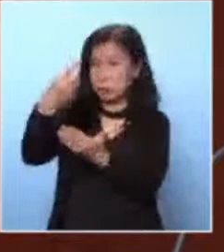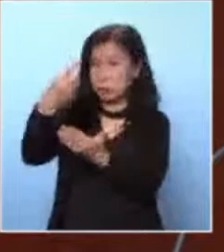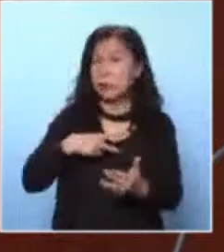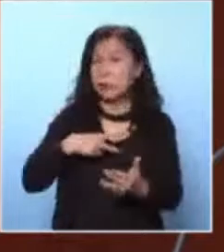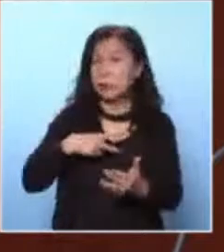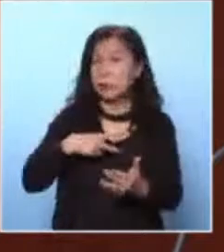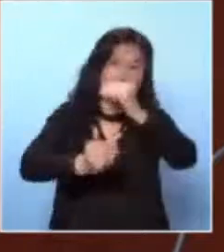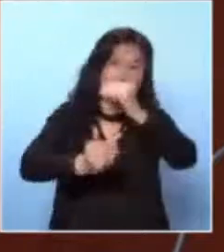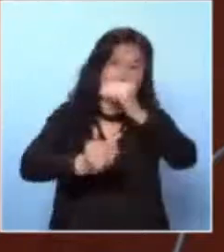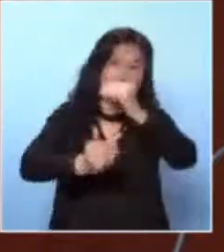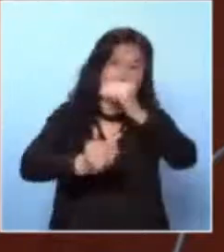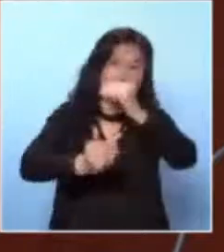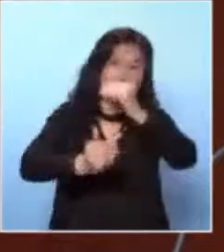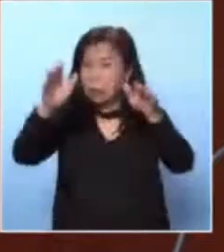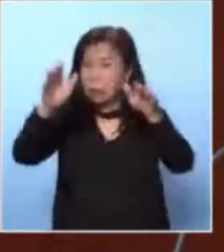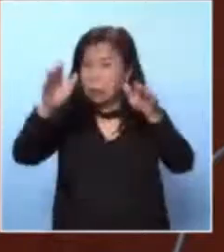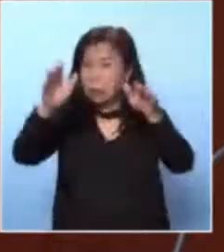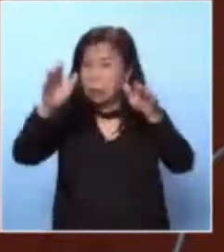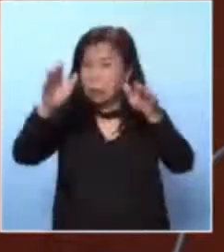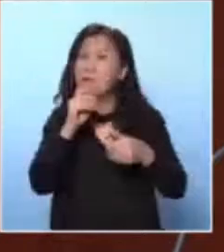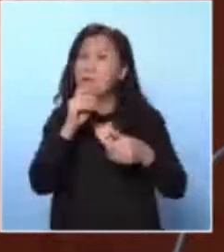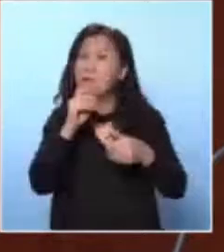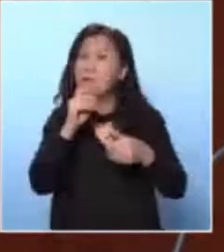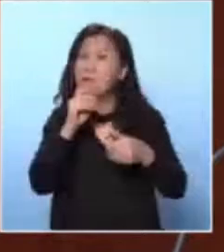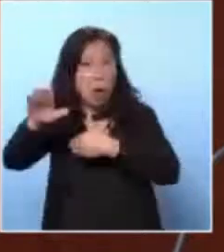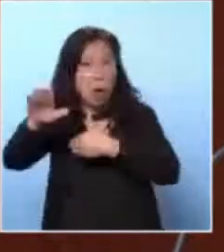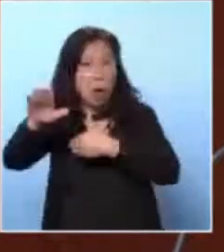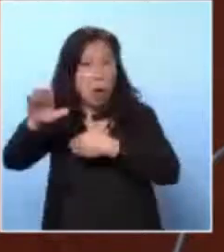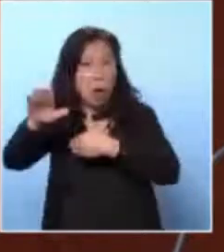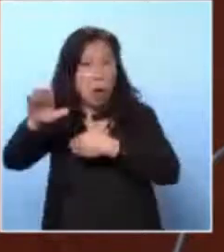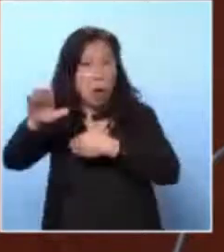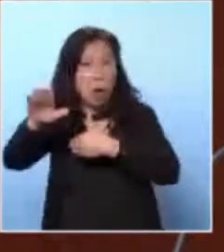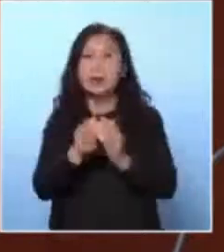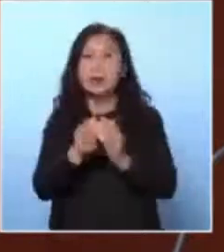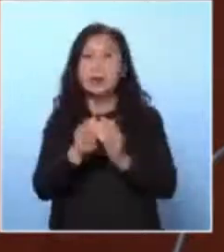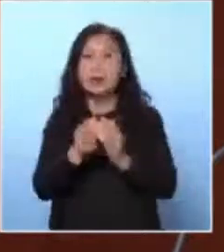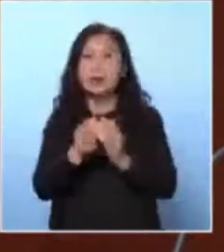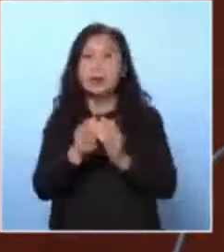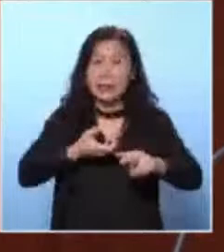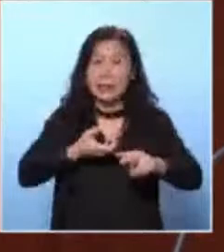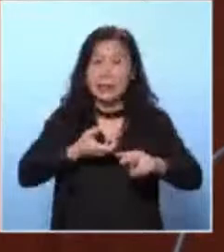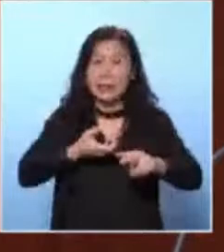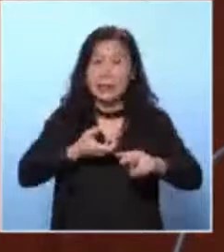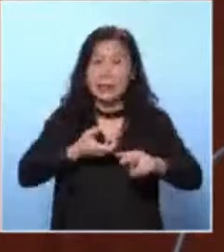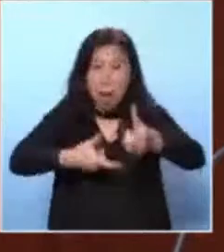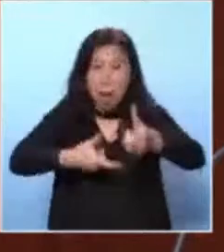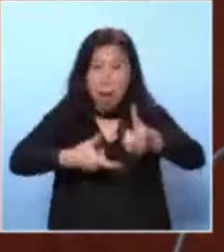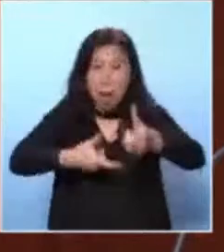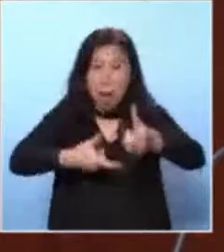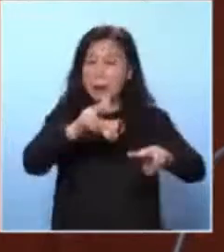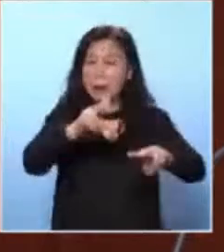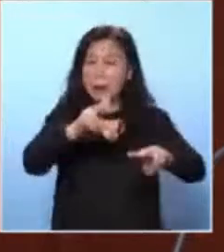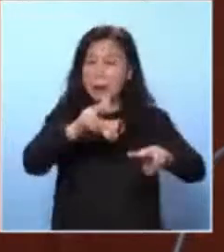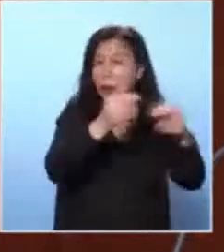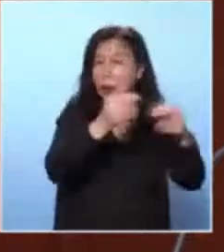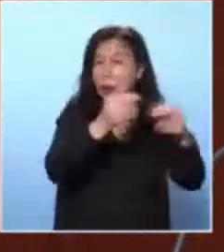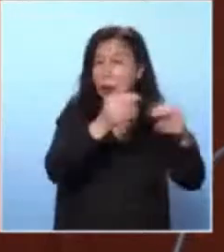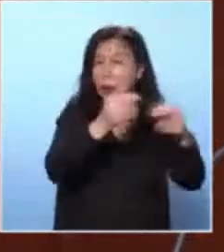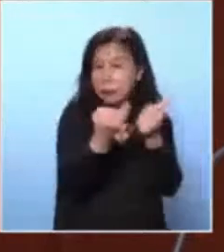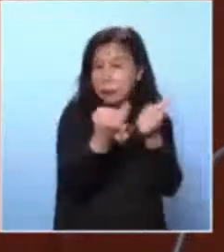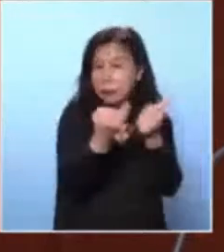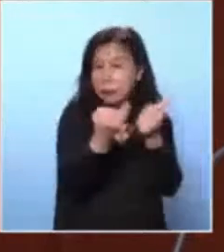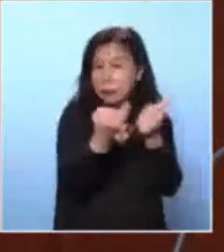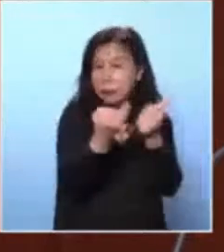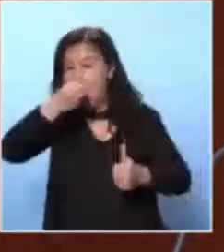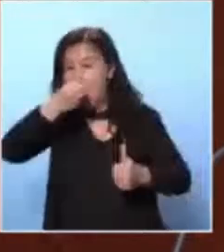take into account their capacity, proceed step by step with the mission of more non-local students, especially students